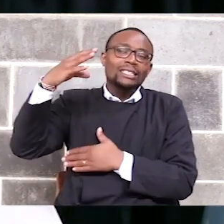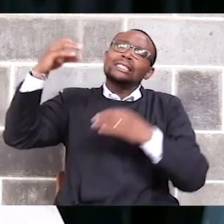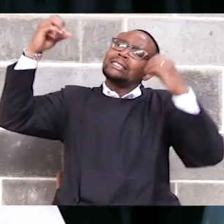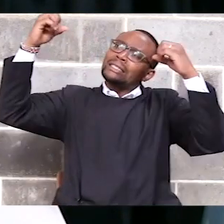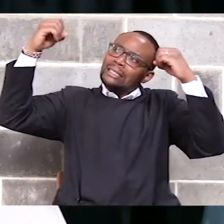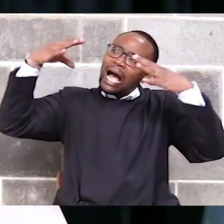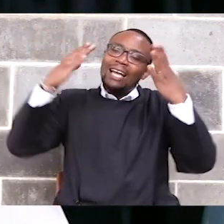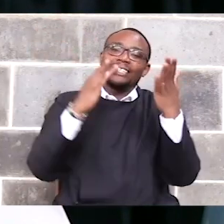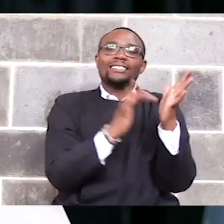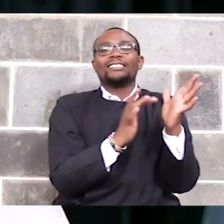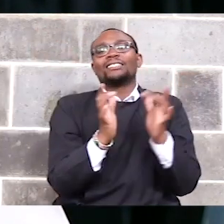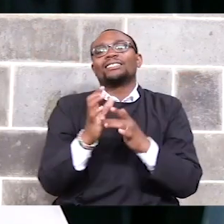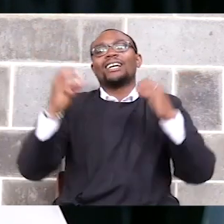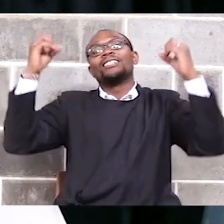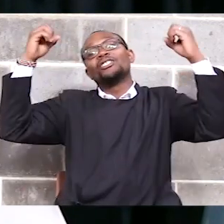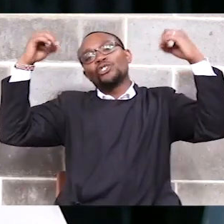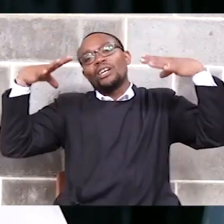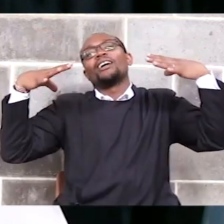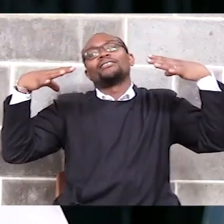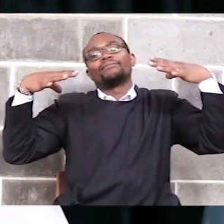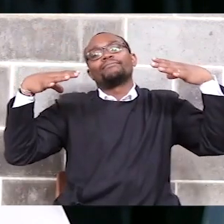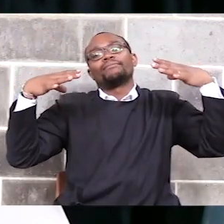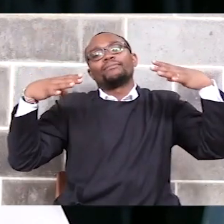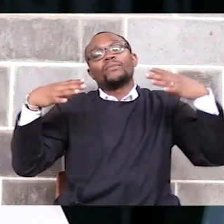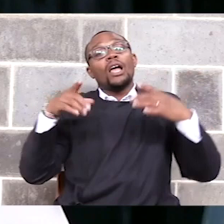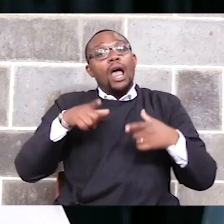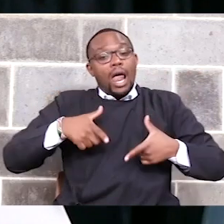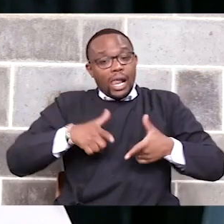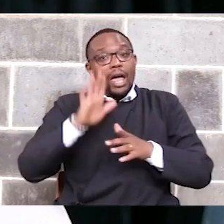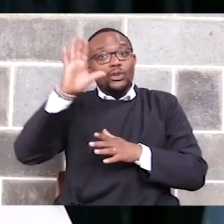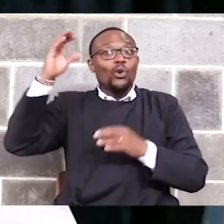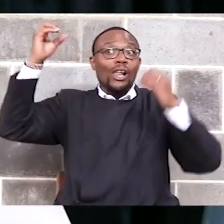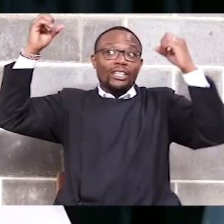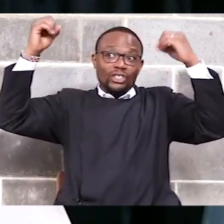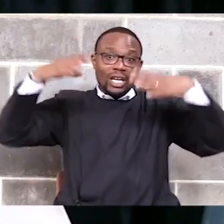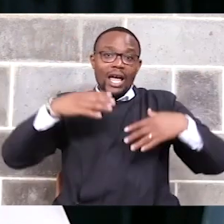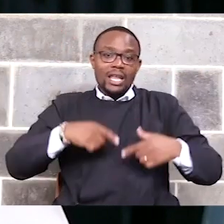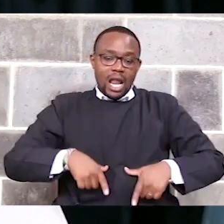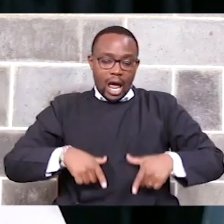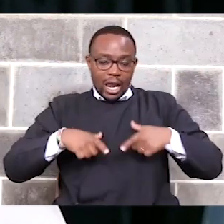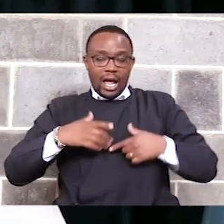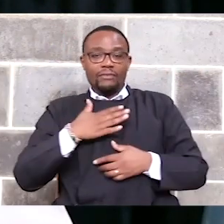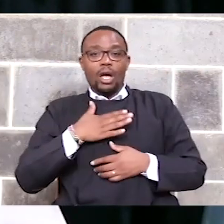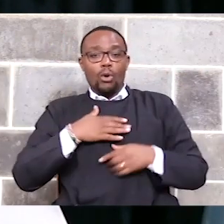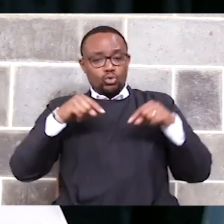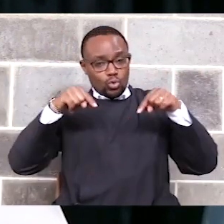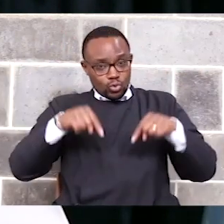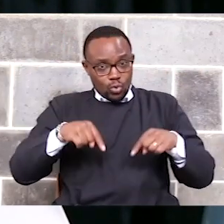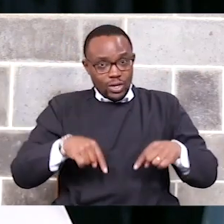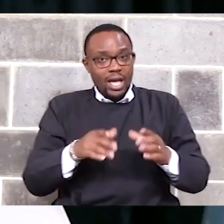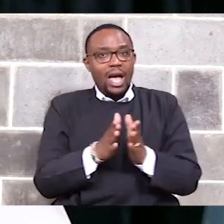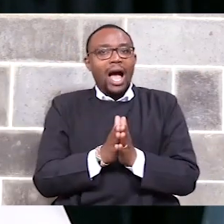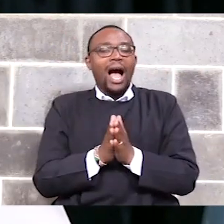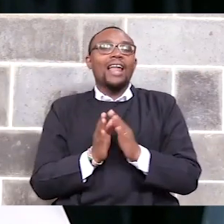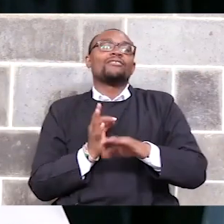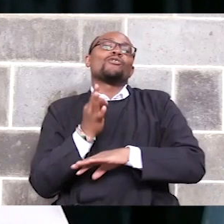Christ, shine. Let your shine, let your light shine in our lives, today and in the